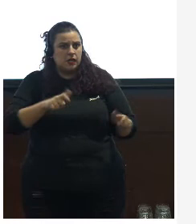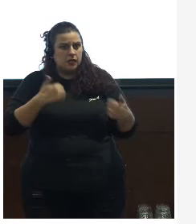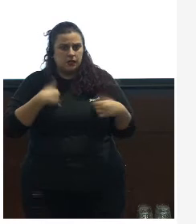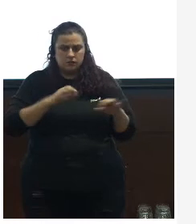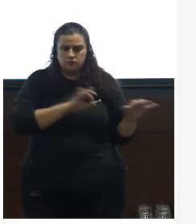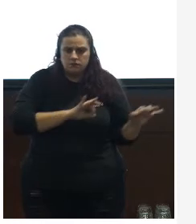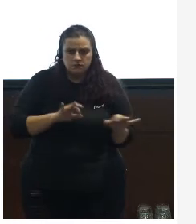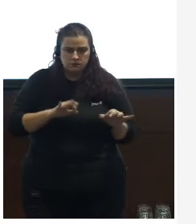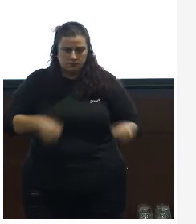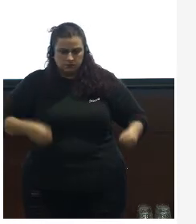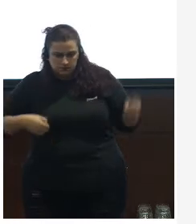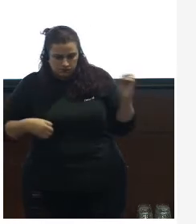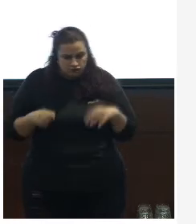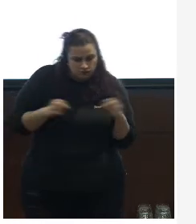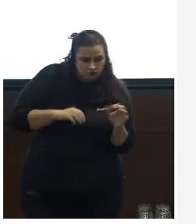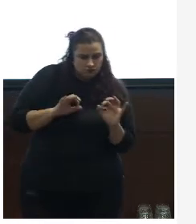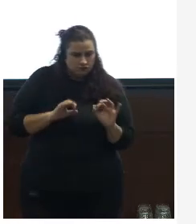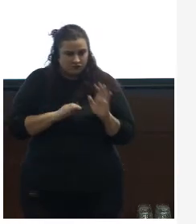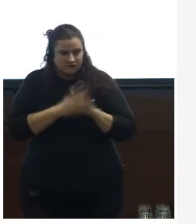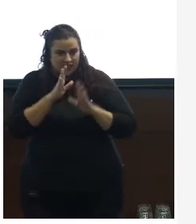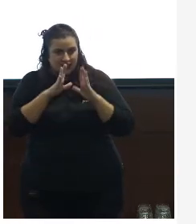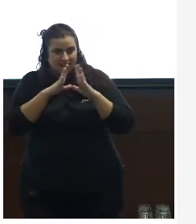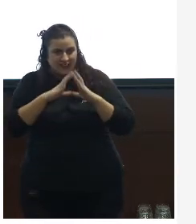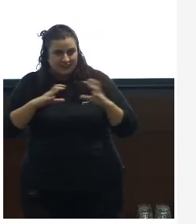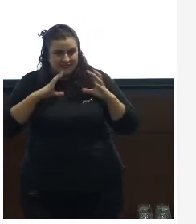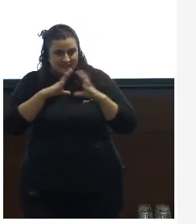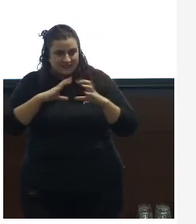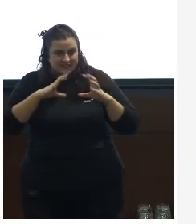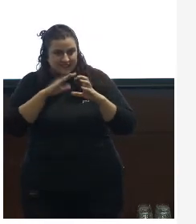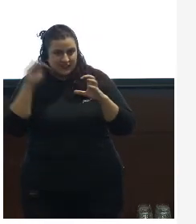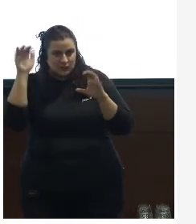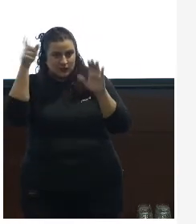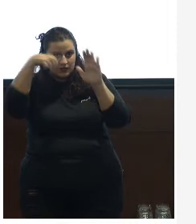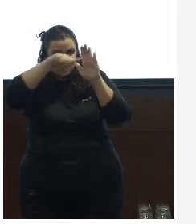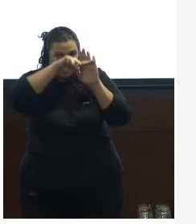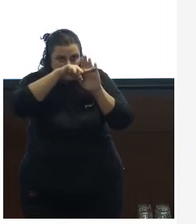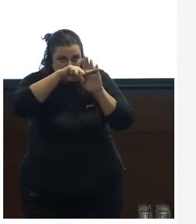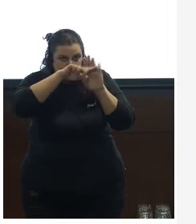signed up for a shore excursion, only to find out at last minute everything is cancelled.